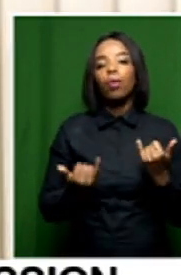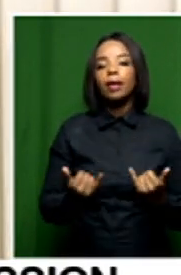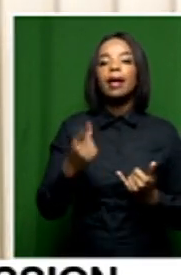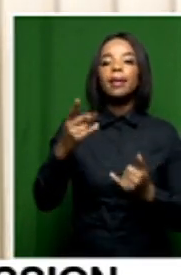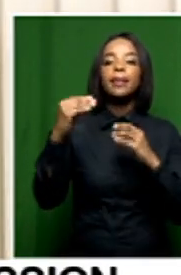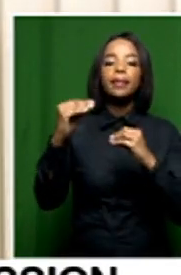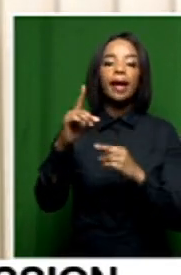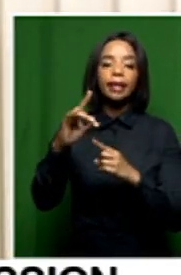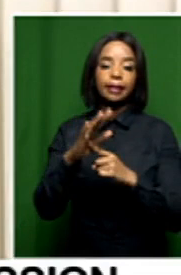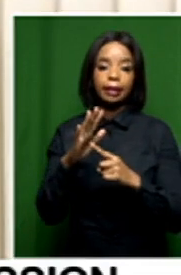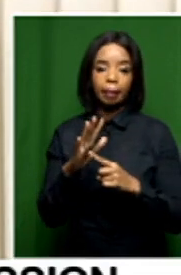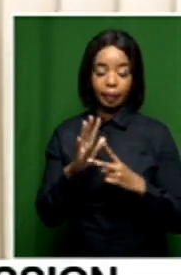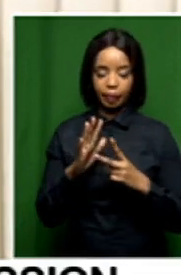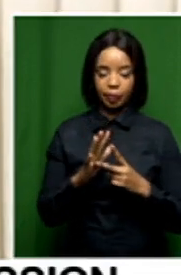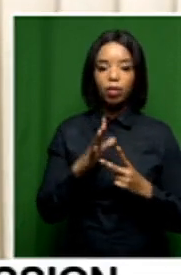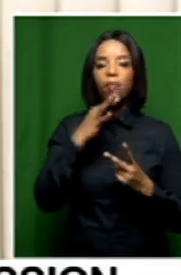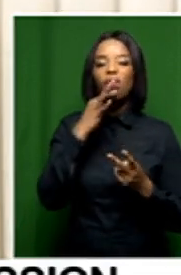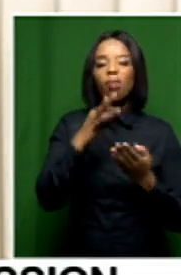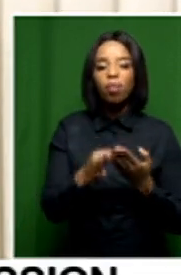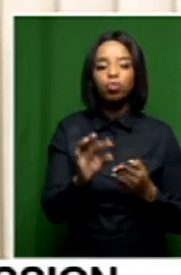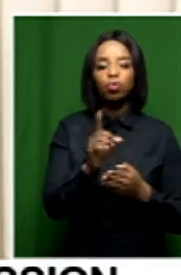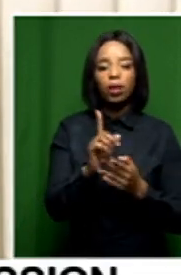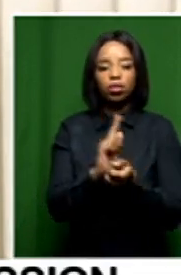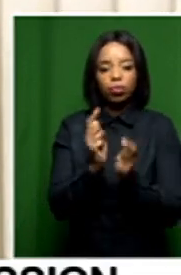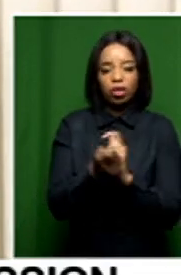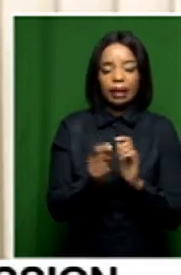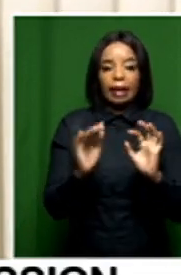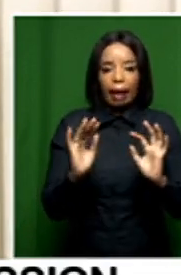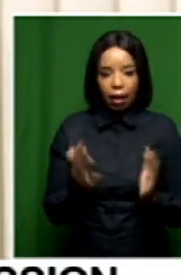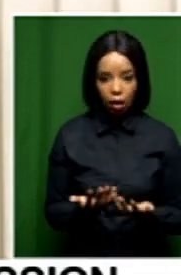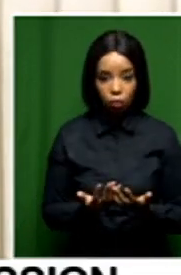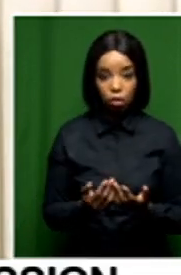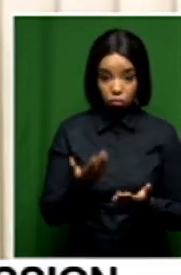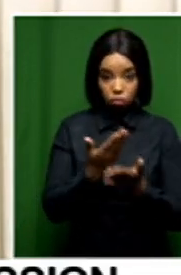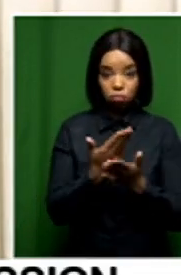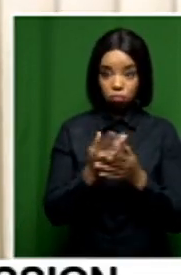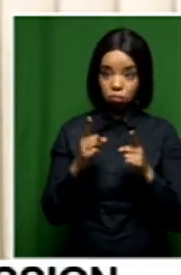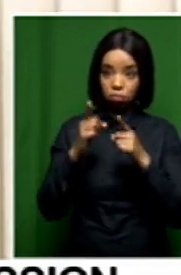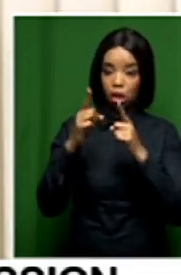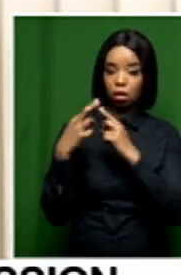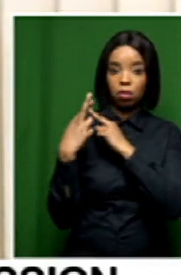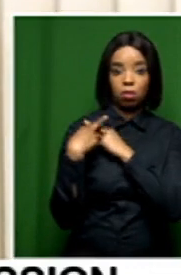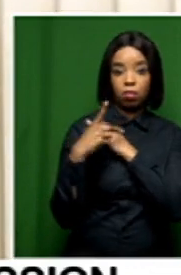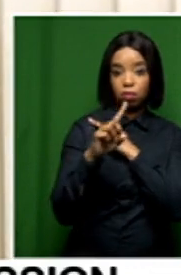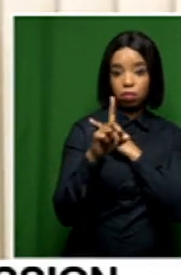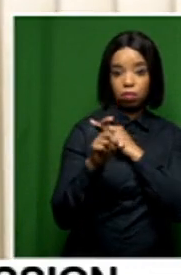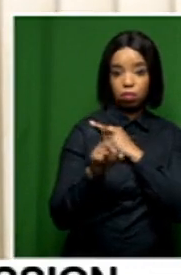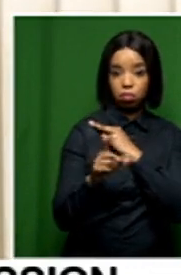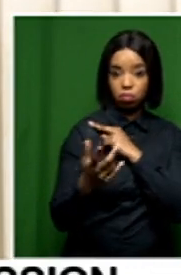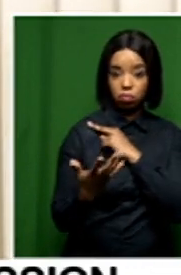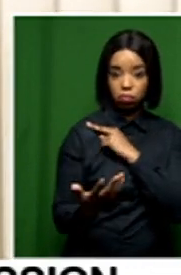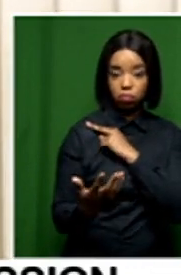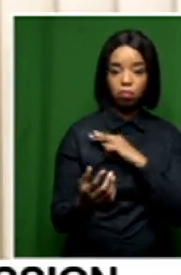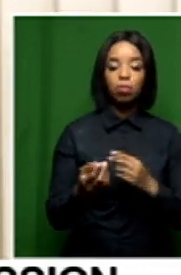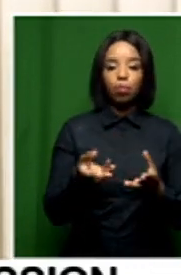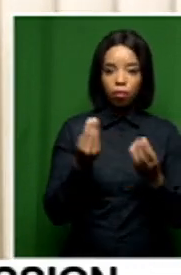your proposals in terms of changing it? Can you hold you accountable? And will your interventions bring the results in which